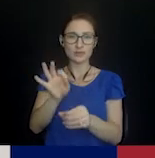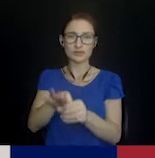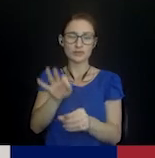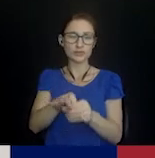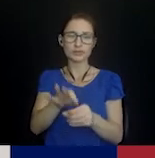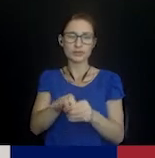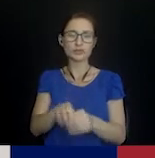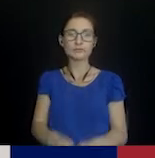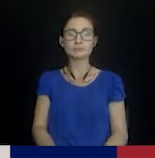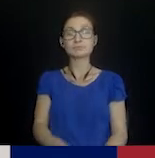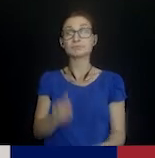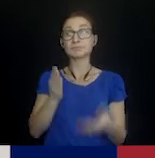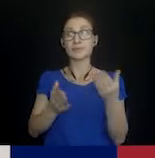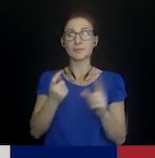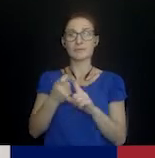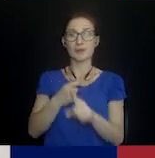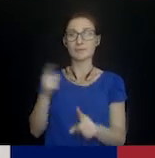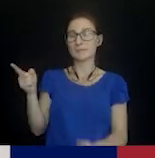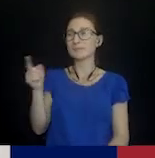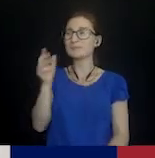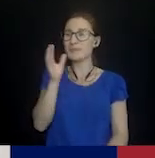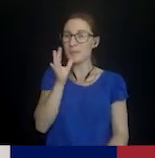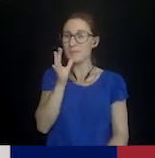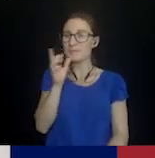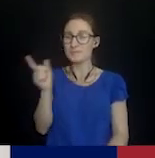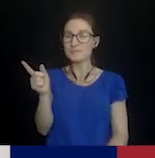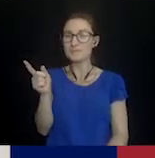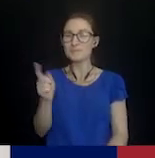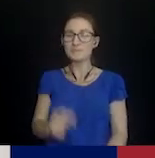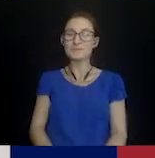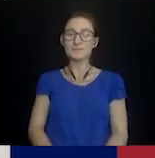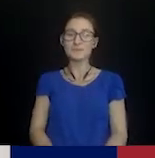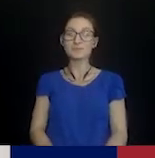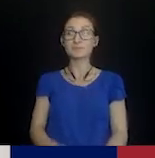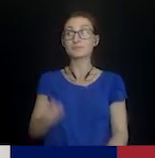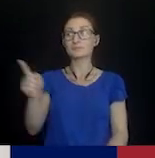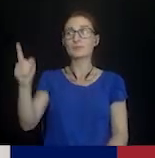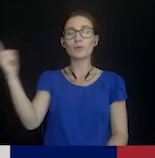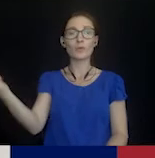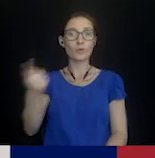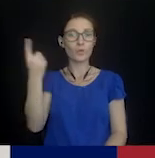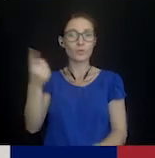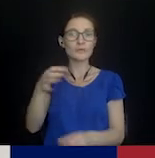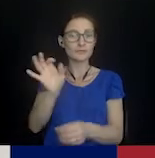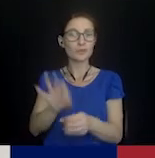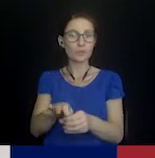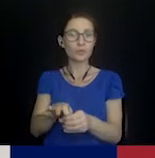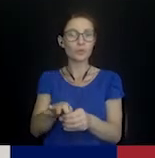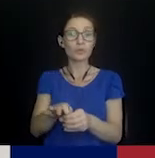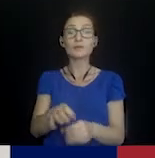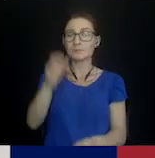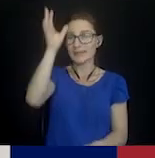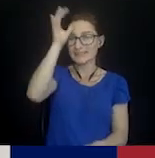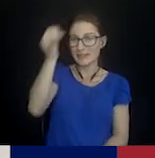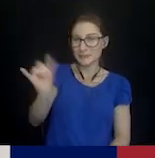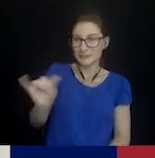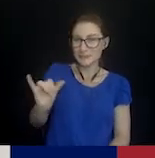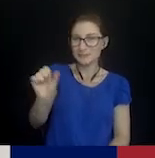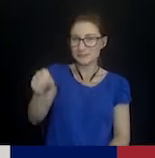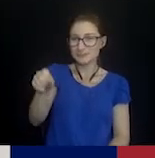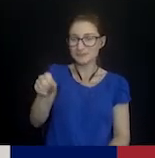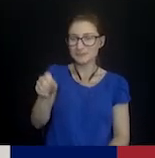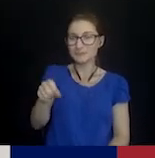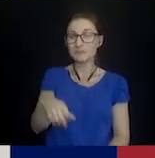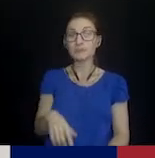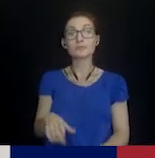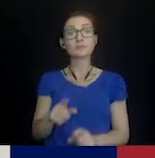mom. My mom was always, she always voted. We would also, and so did my dad, but we